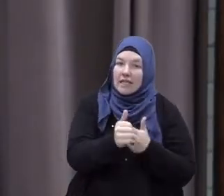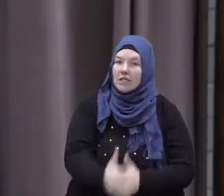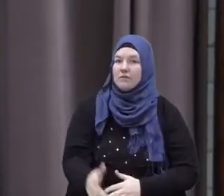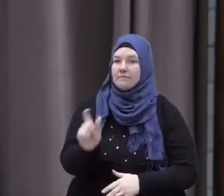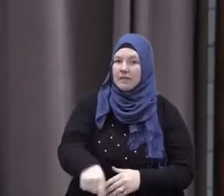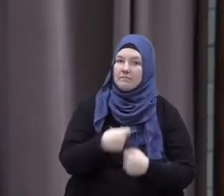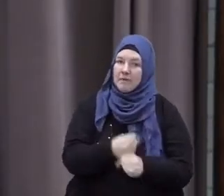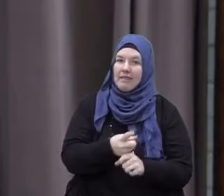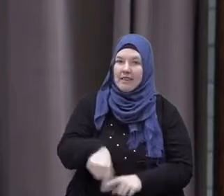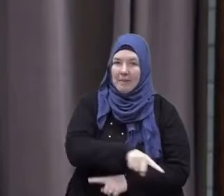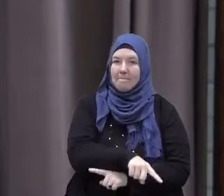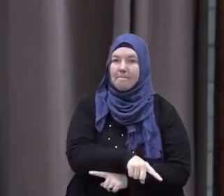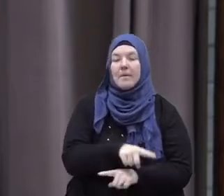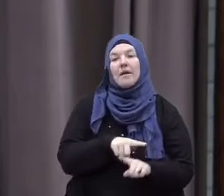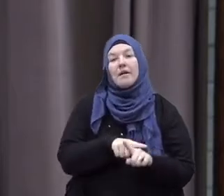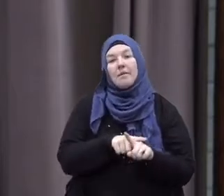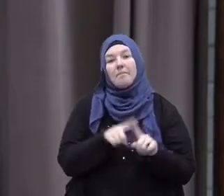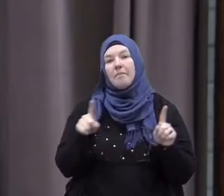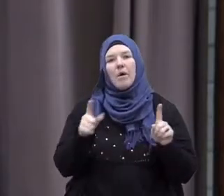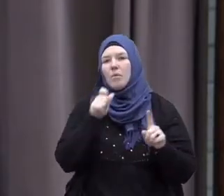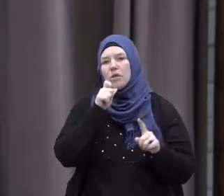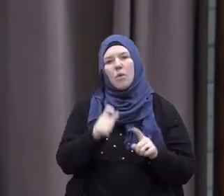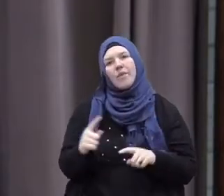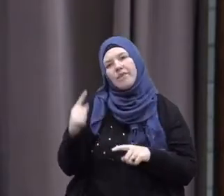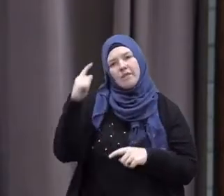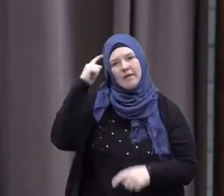leaders. But